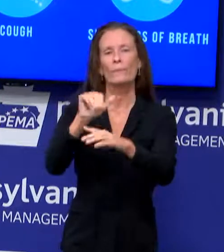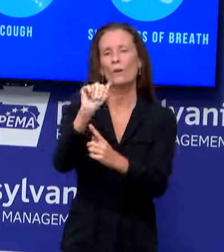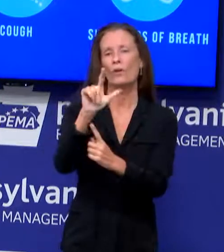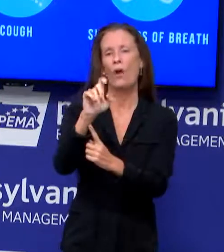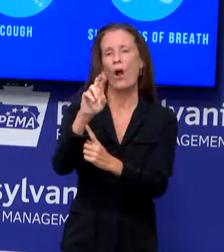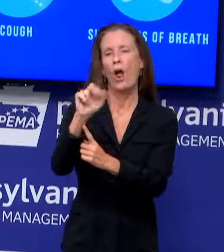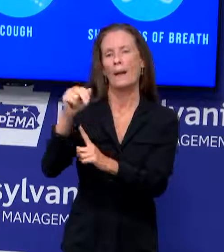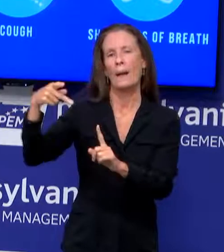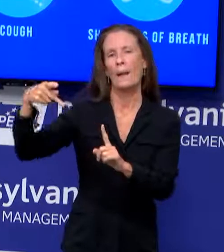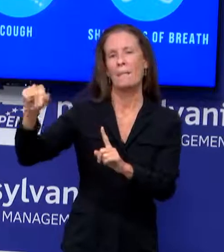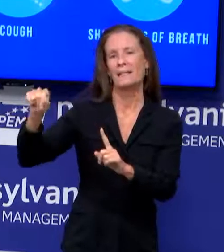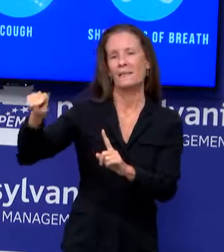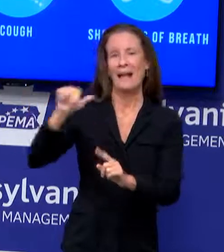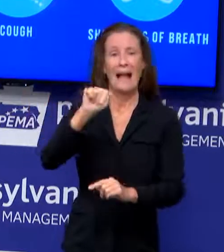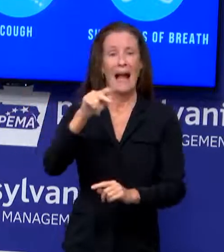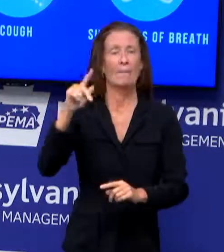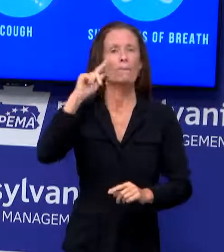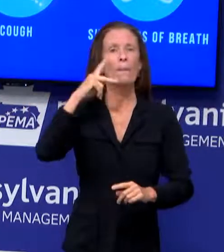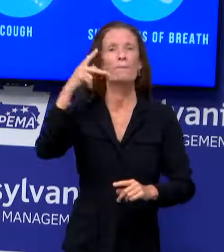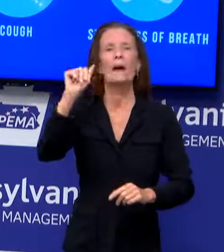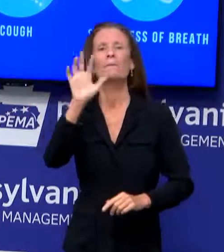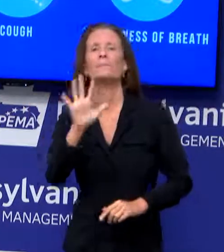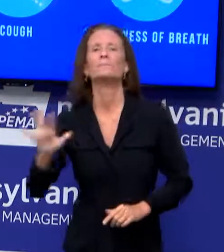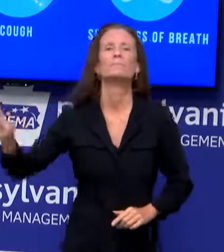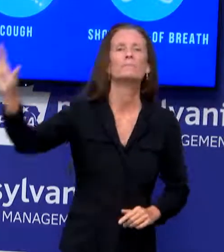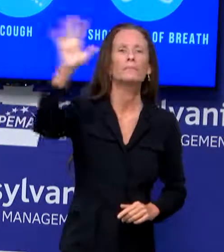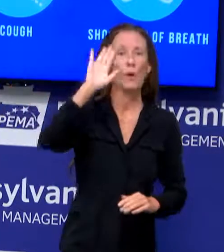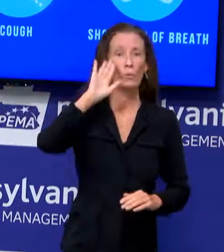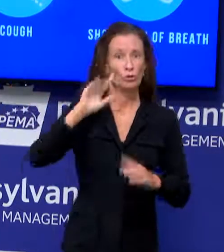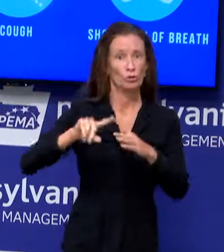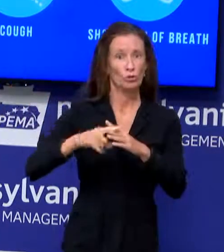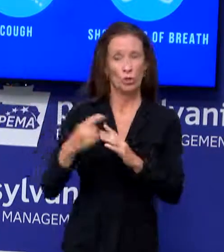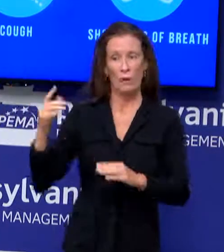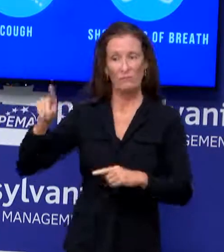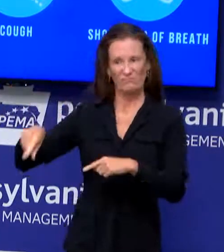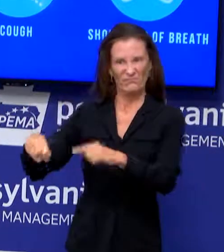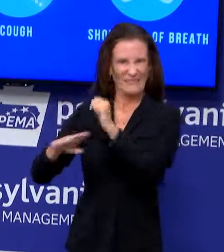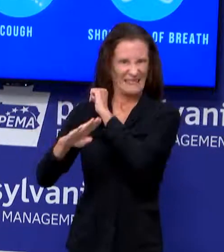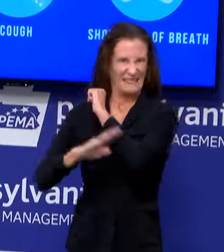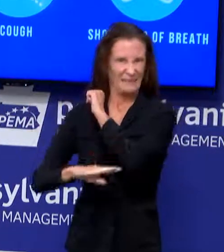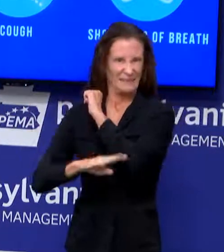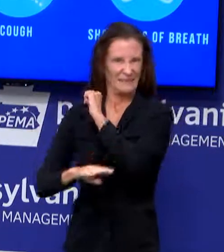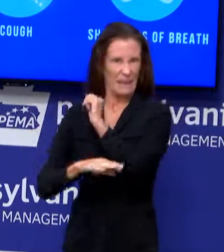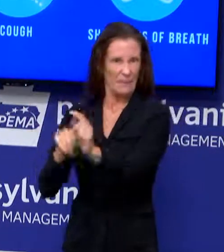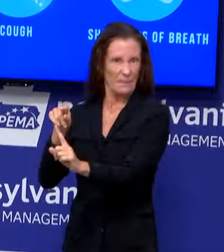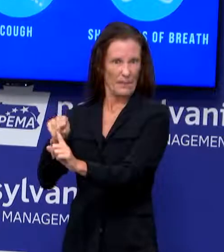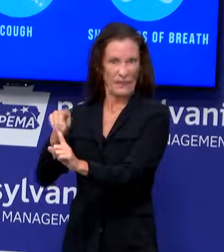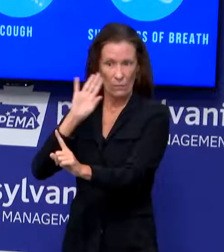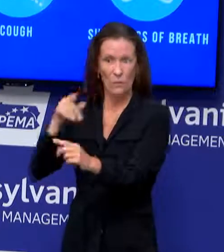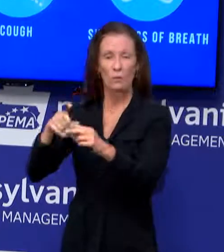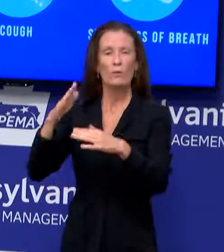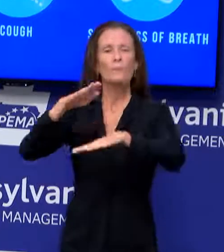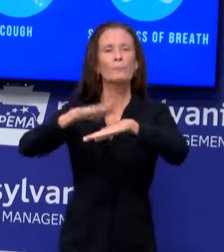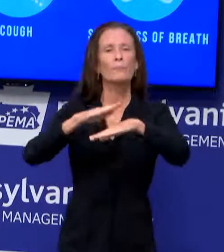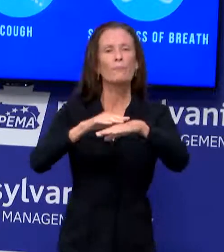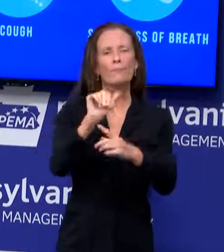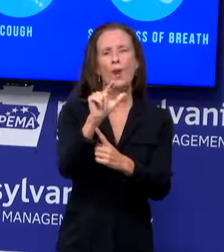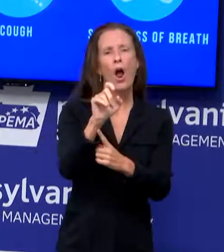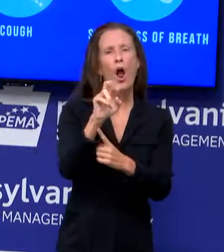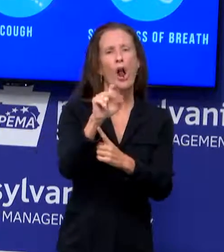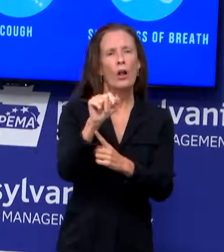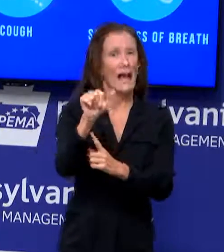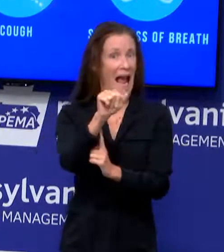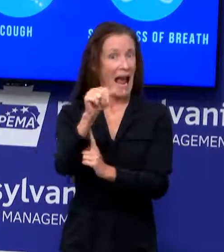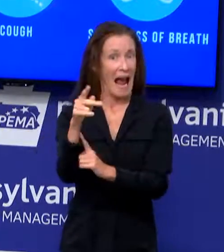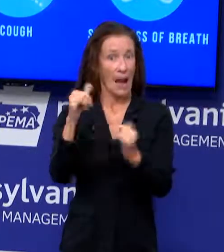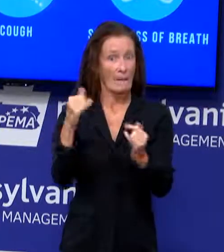beginning in September. COVID Alert PA. This app uses Bluetooth technology